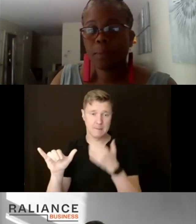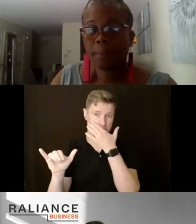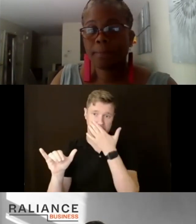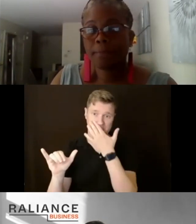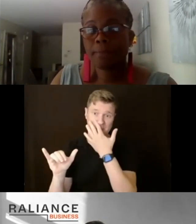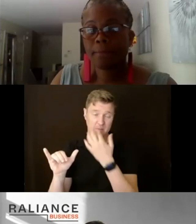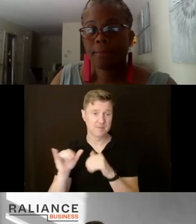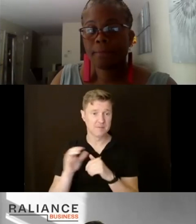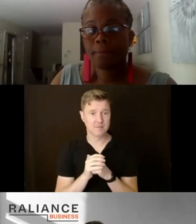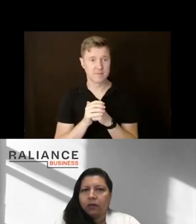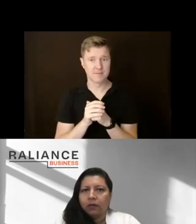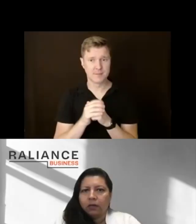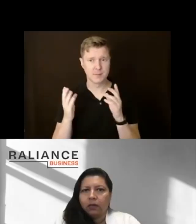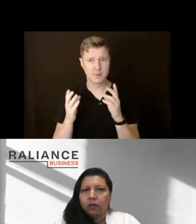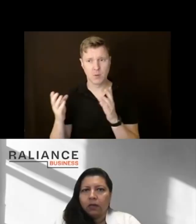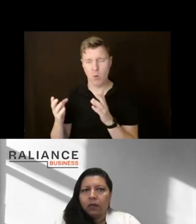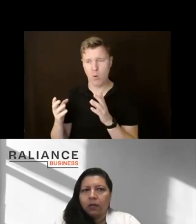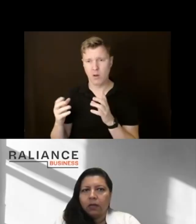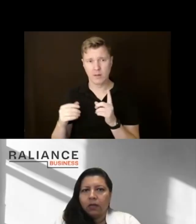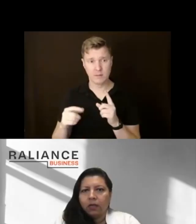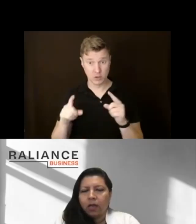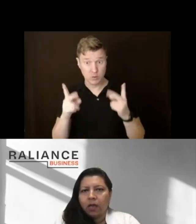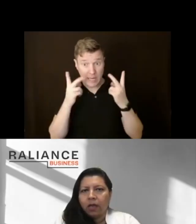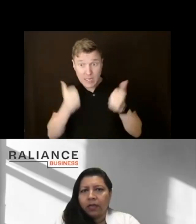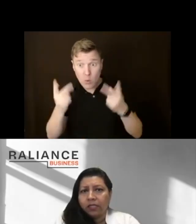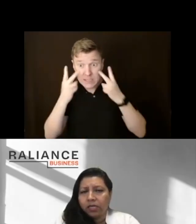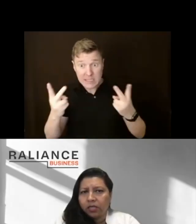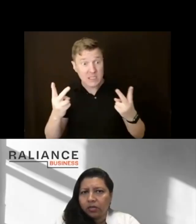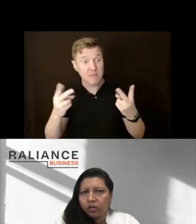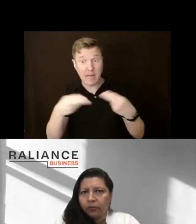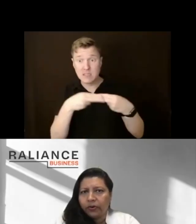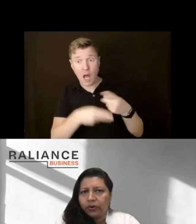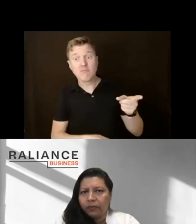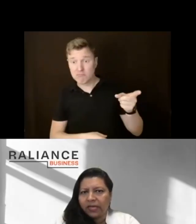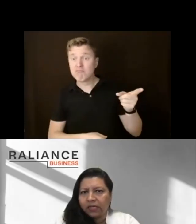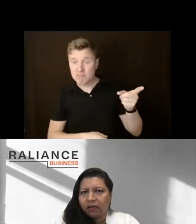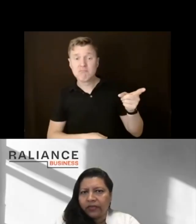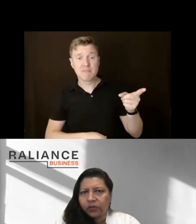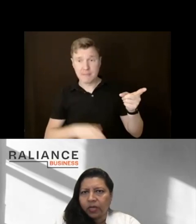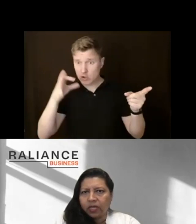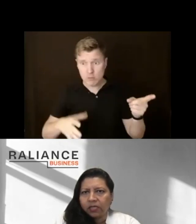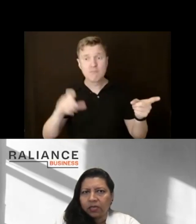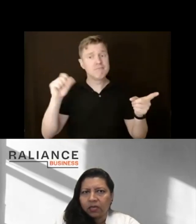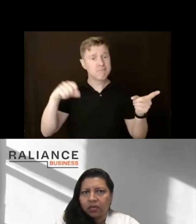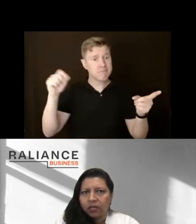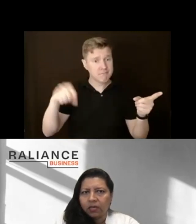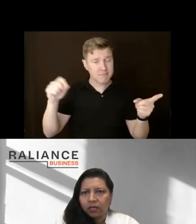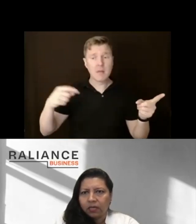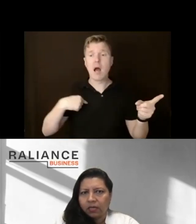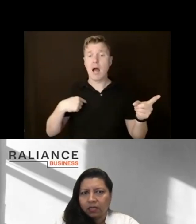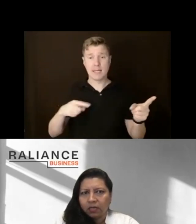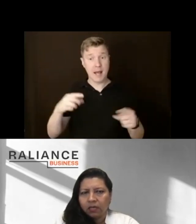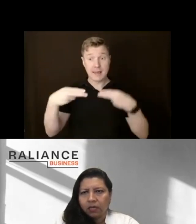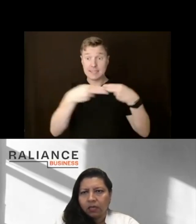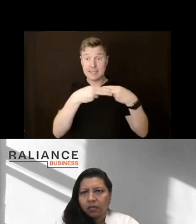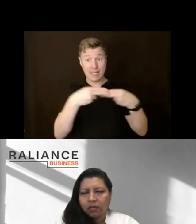close the chat. Does anyone see my slides? I can see the Yes. interpreter and myself. That's what I can see. The slide that